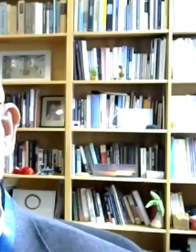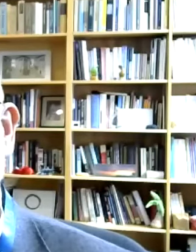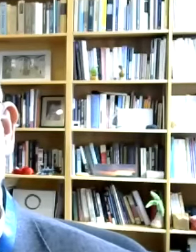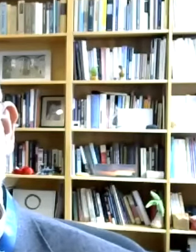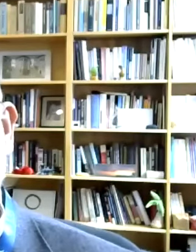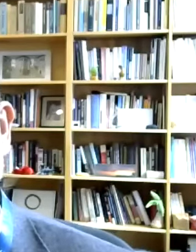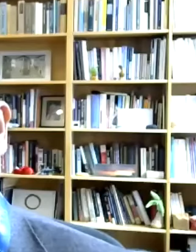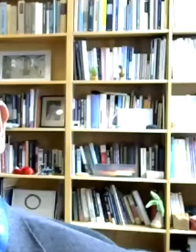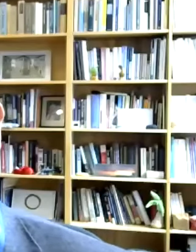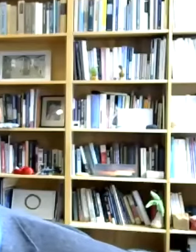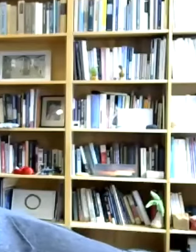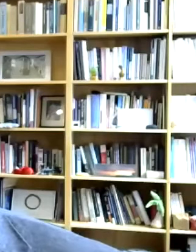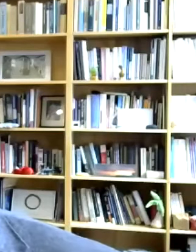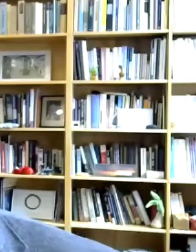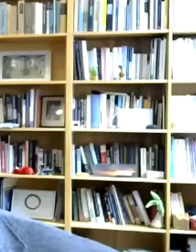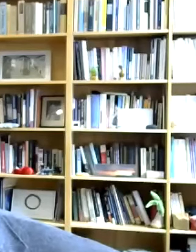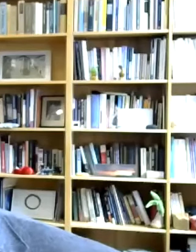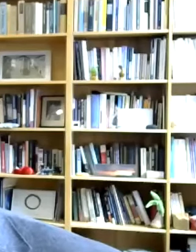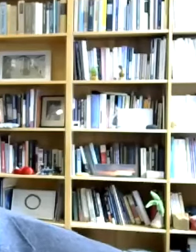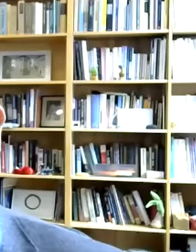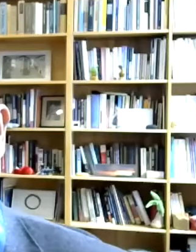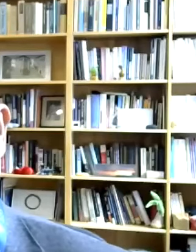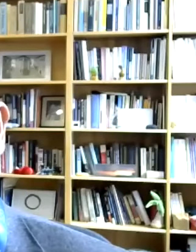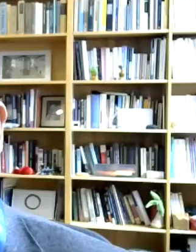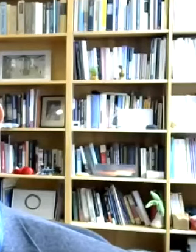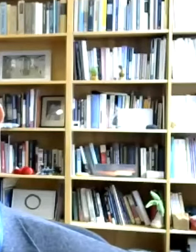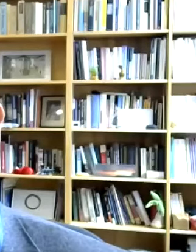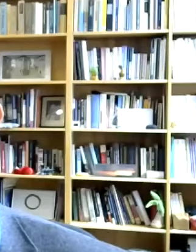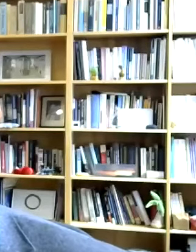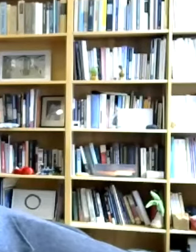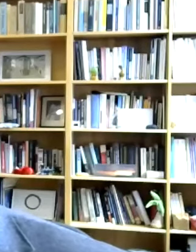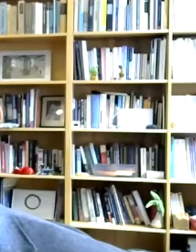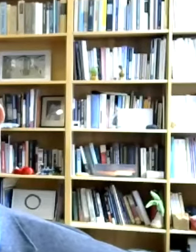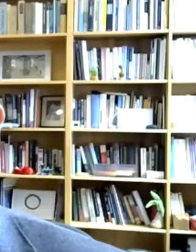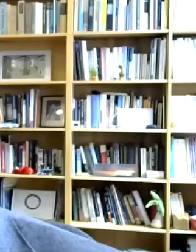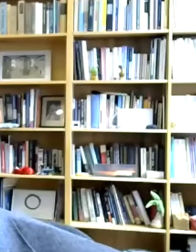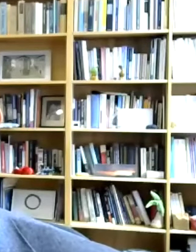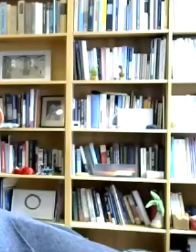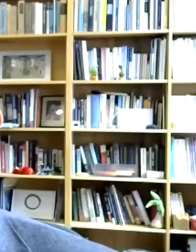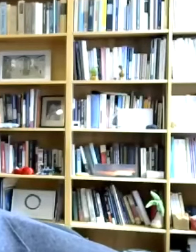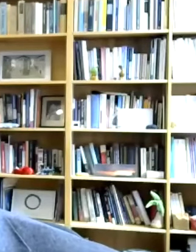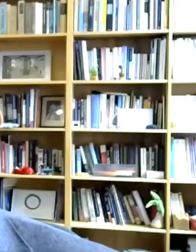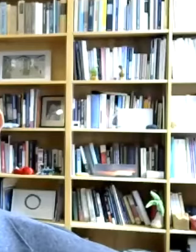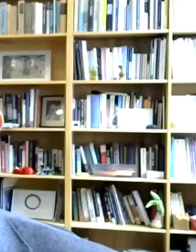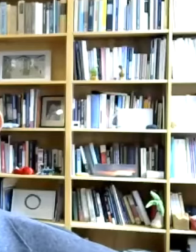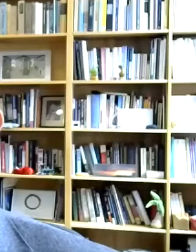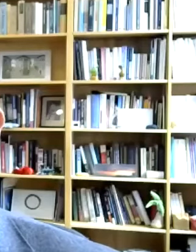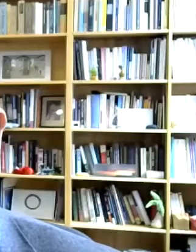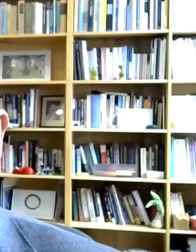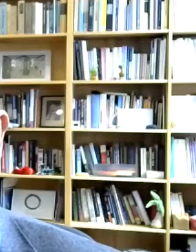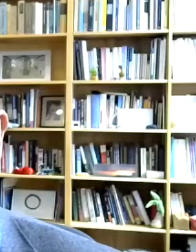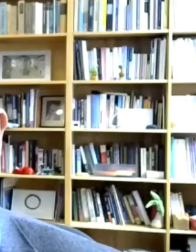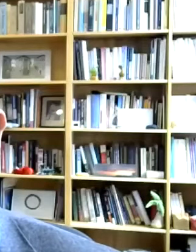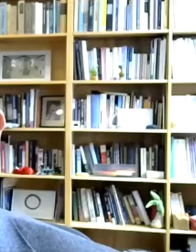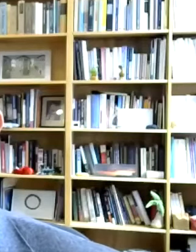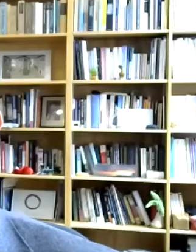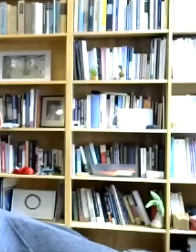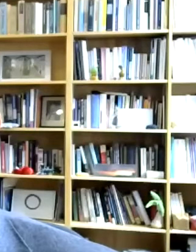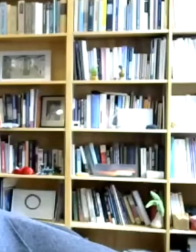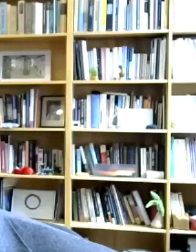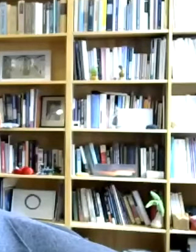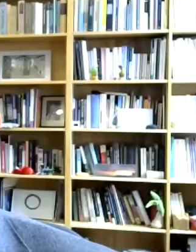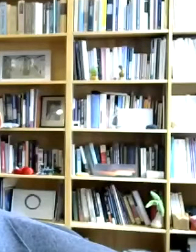Q&A area down at the bottom of your screen. Click on that and write in your question. I will read the questions to Dr. Pisani at the